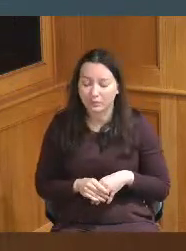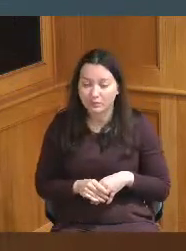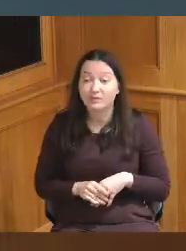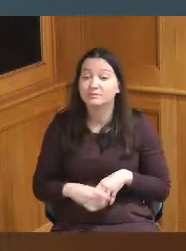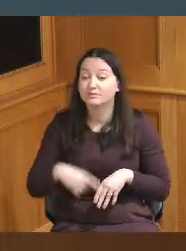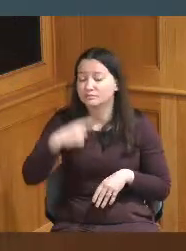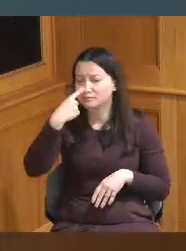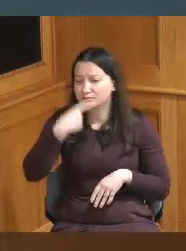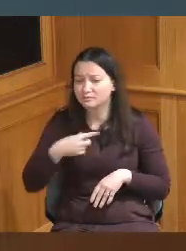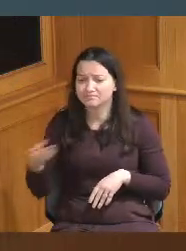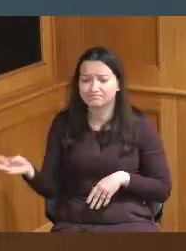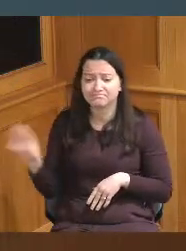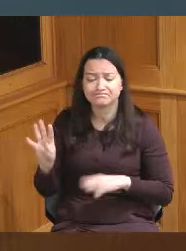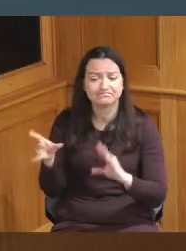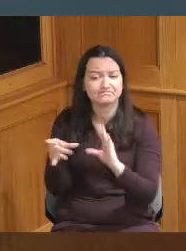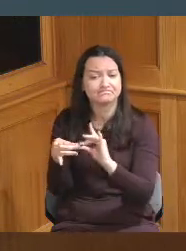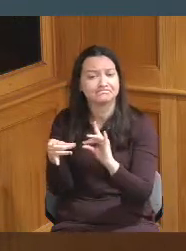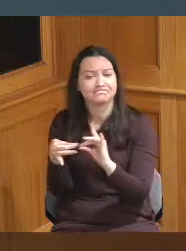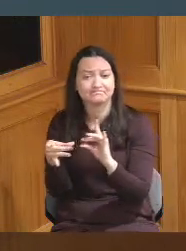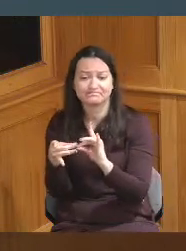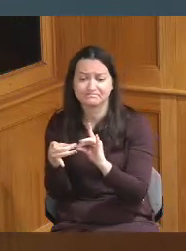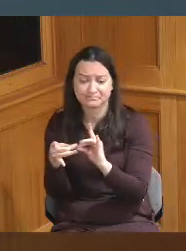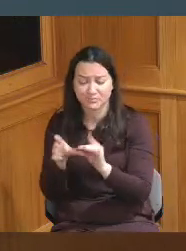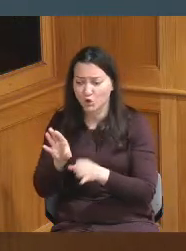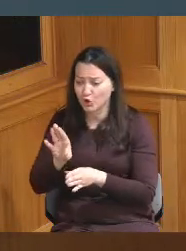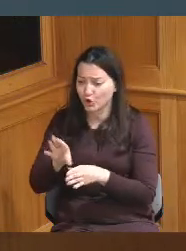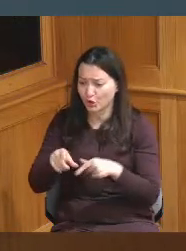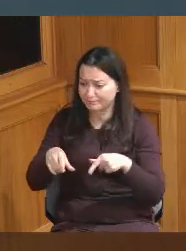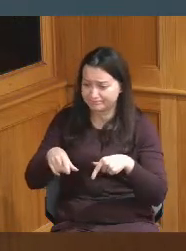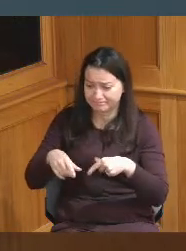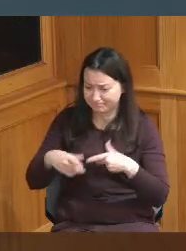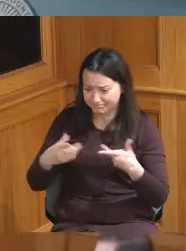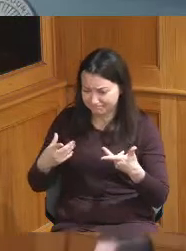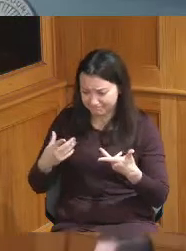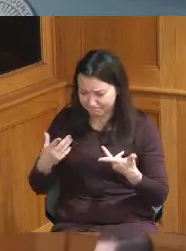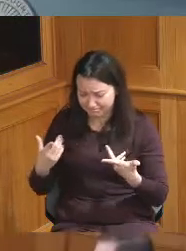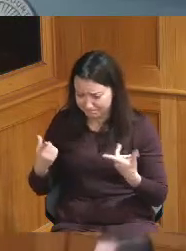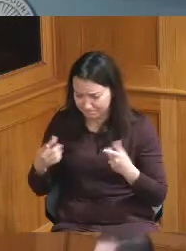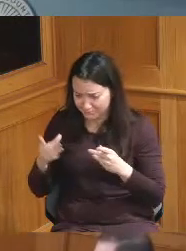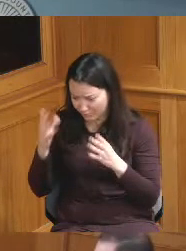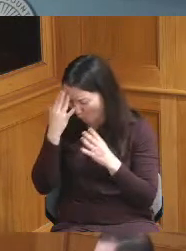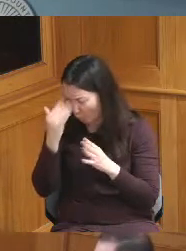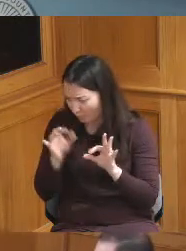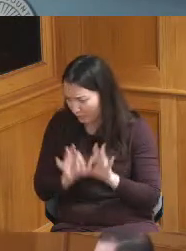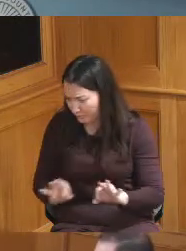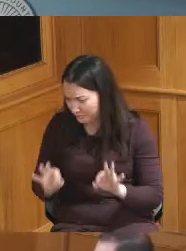come forward if you just want to say a word about this and why this is important.